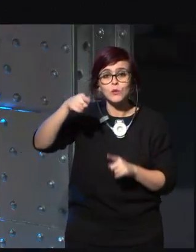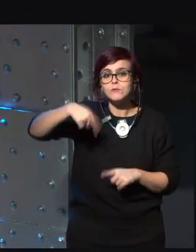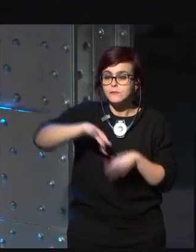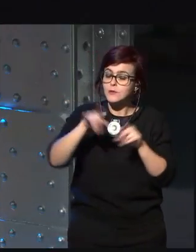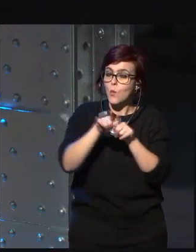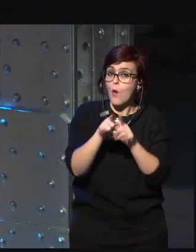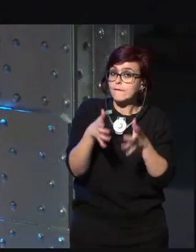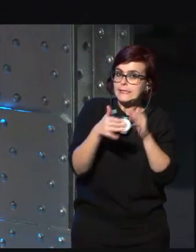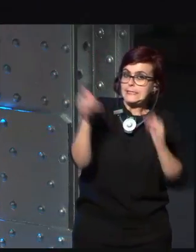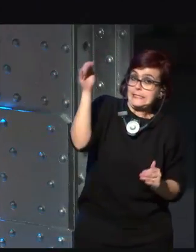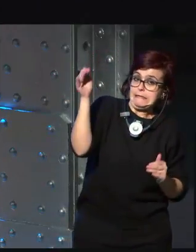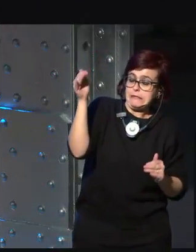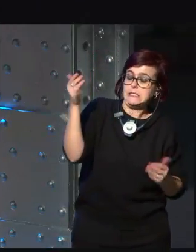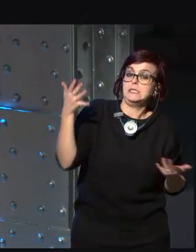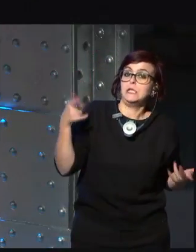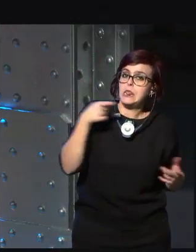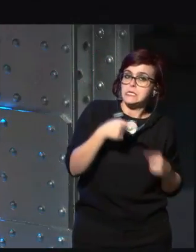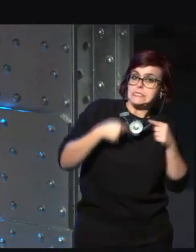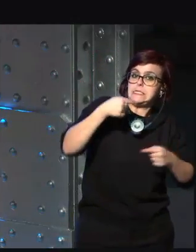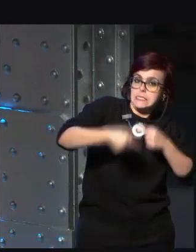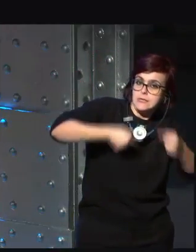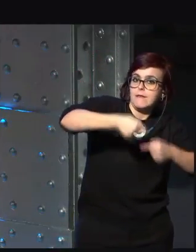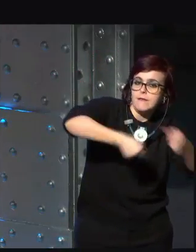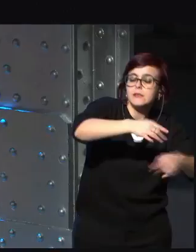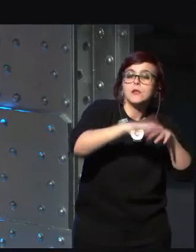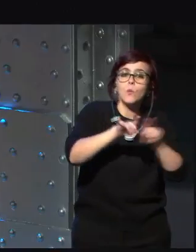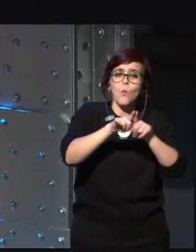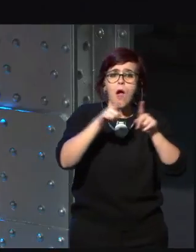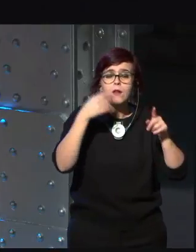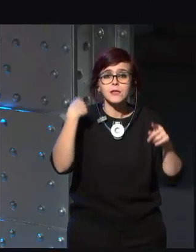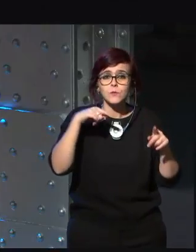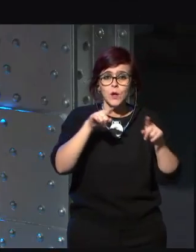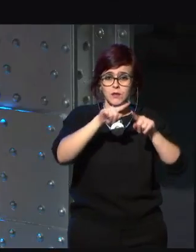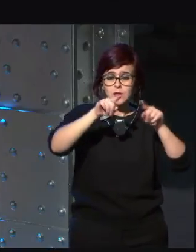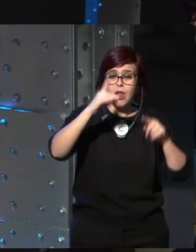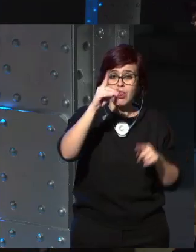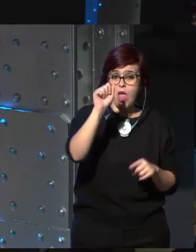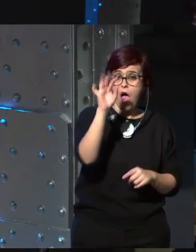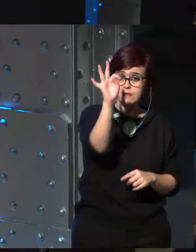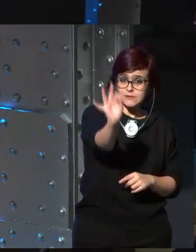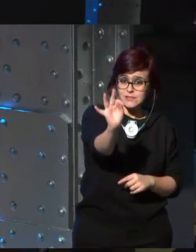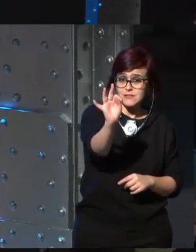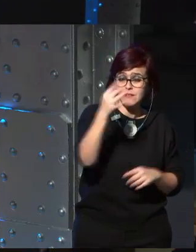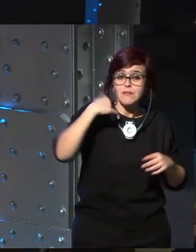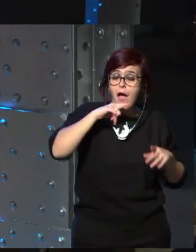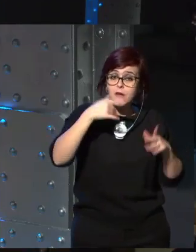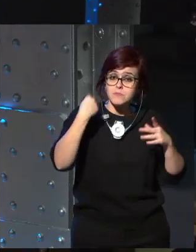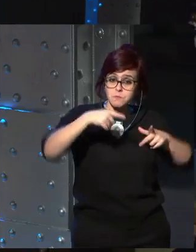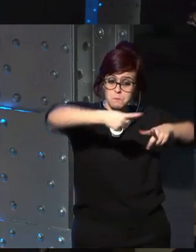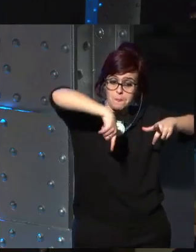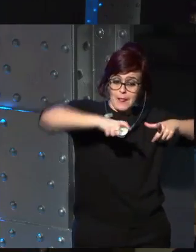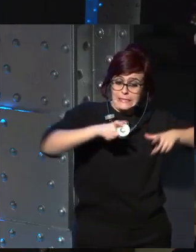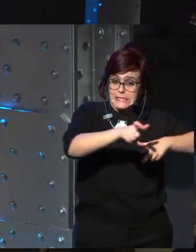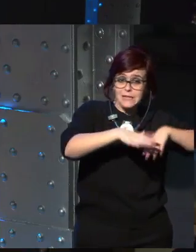now. If I handed you a DAT tape, good luck finding someone who's got a machine to play it. So this has actually become a thing among